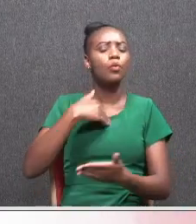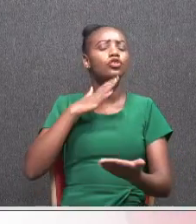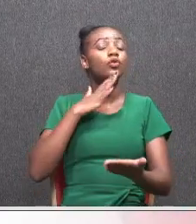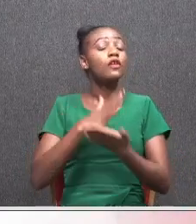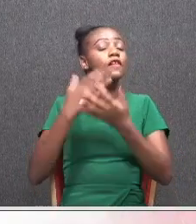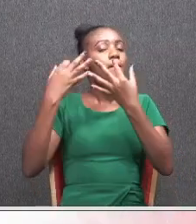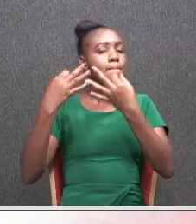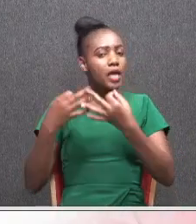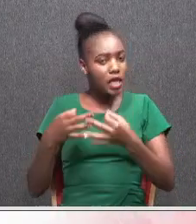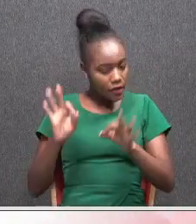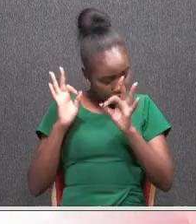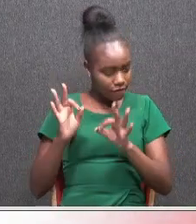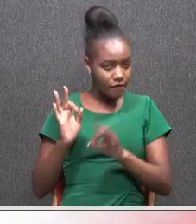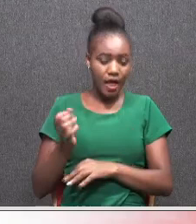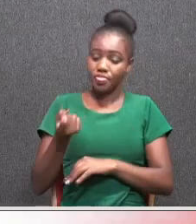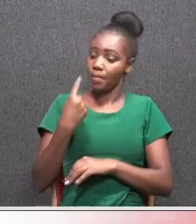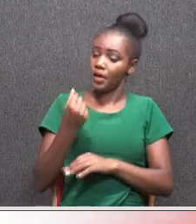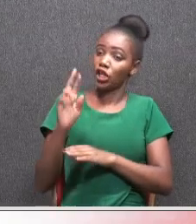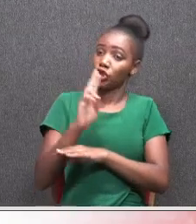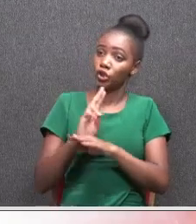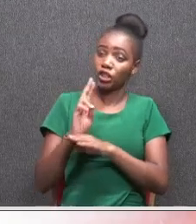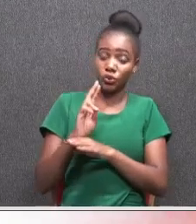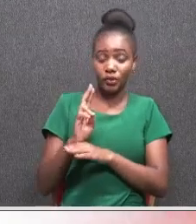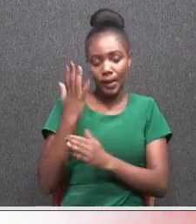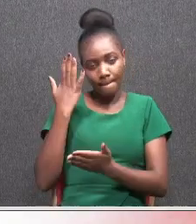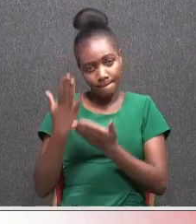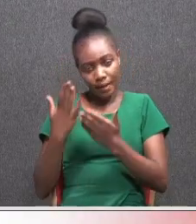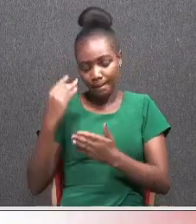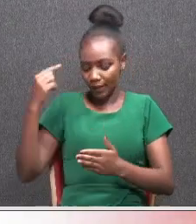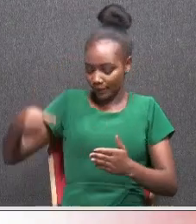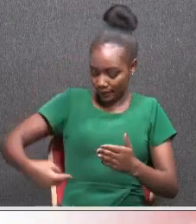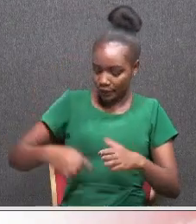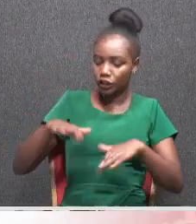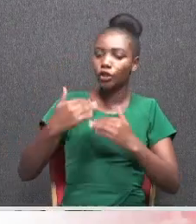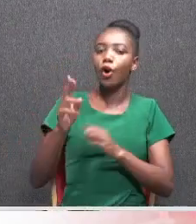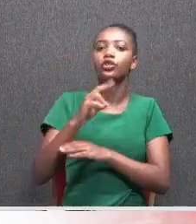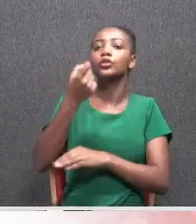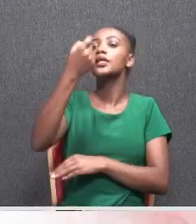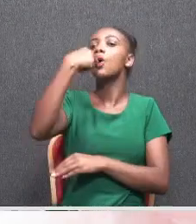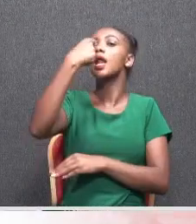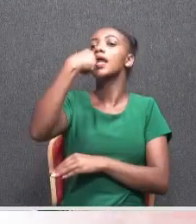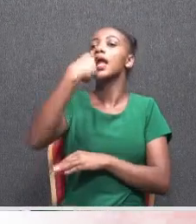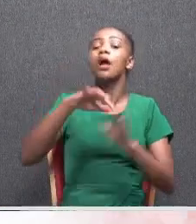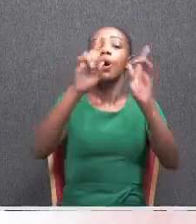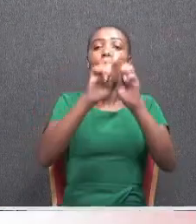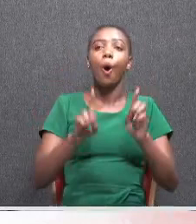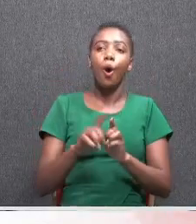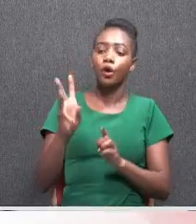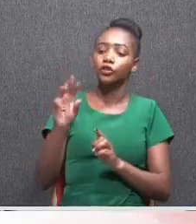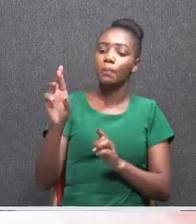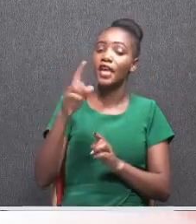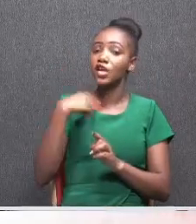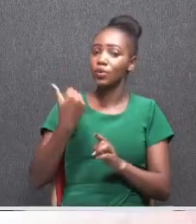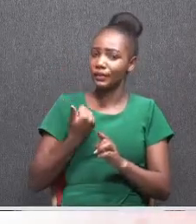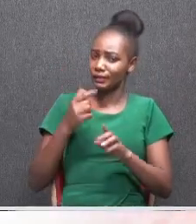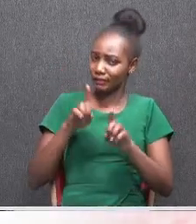drugs that may have caused the death could have been injected or orally taken. Mary Gakuru, who is a sister to the